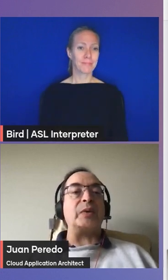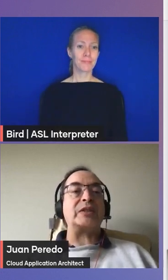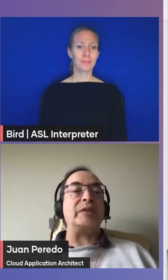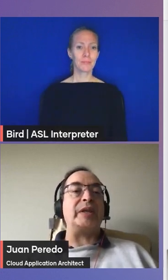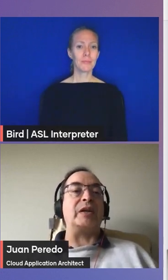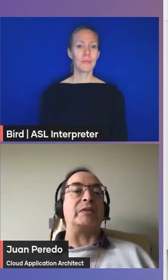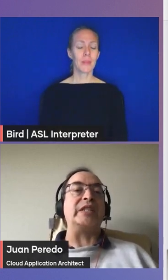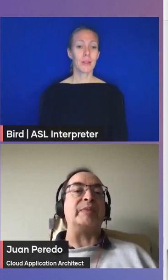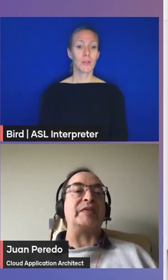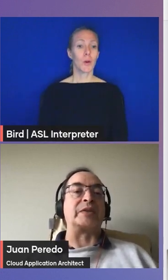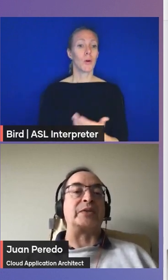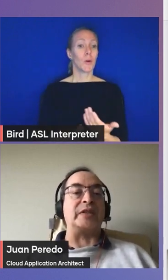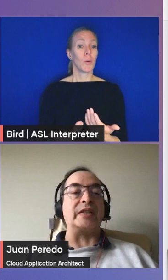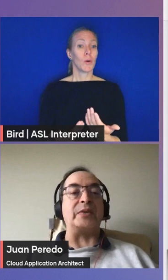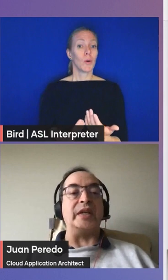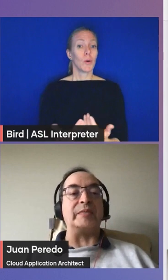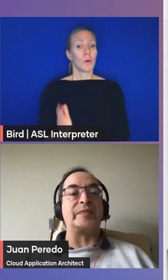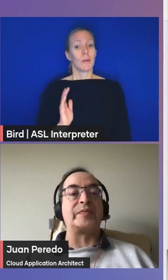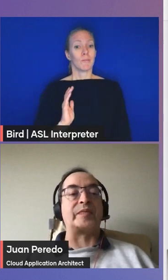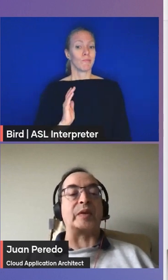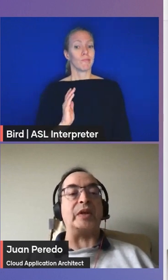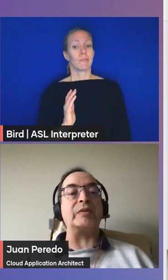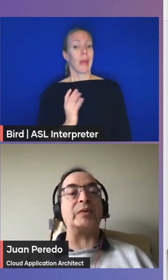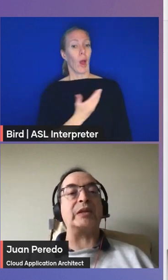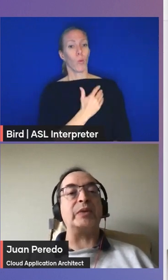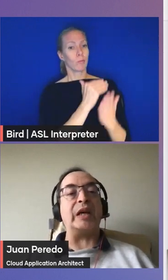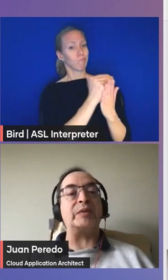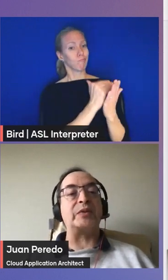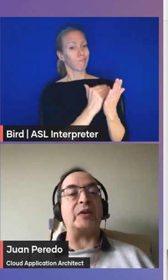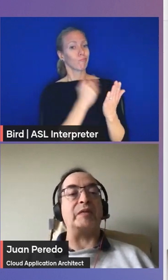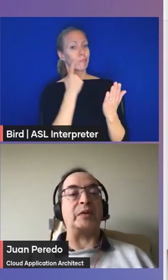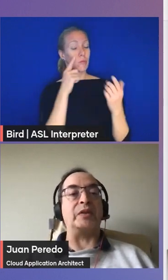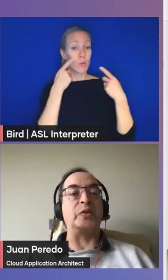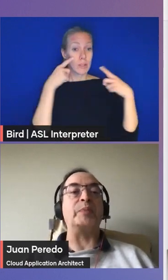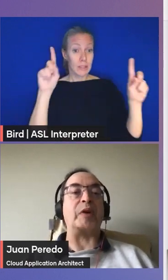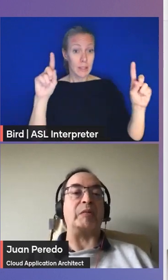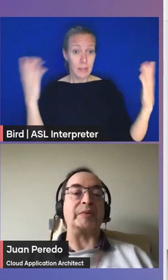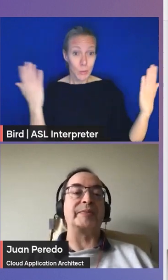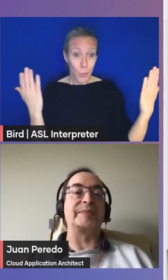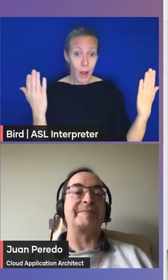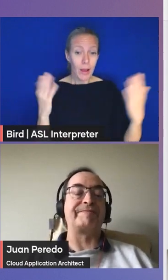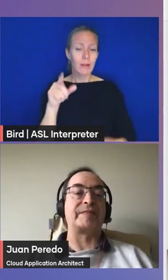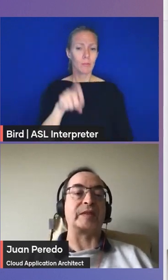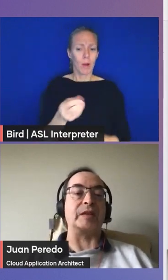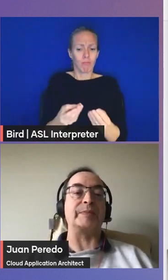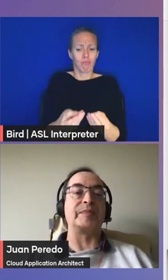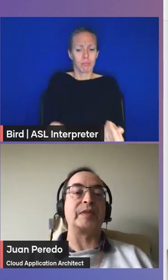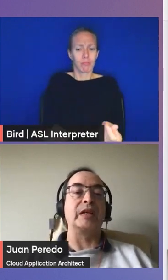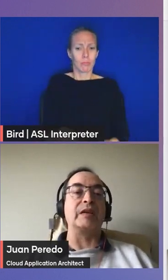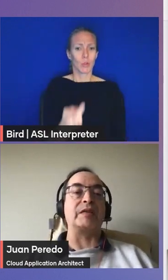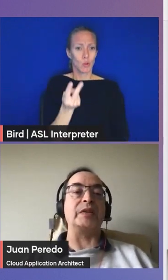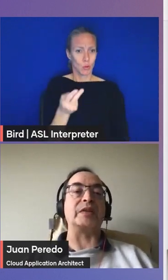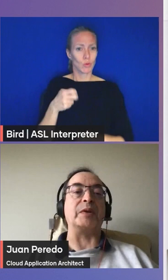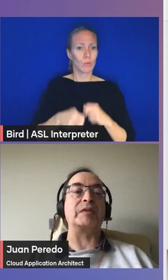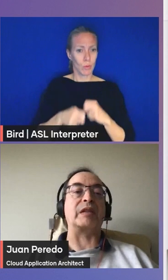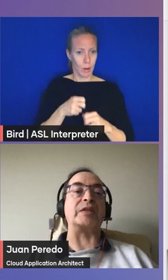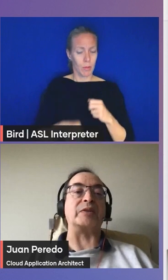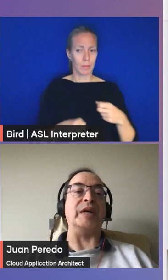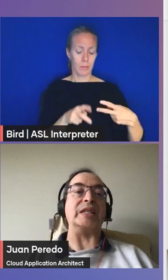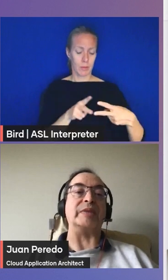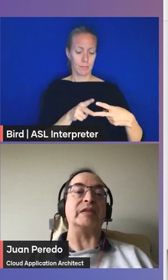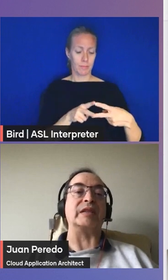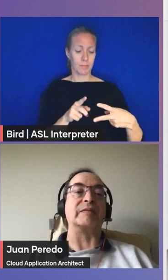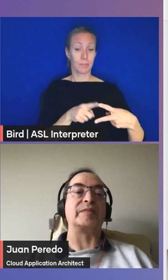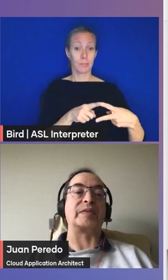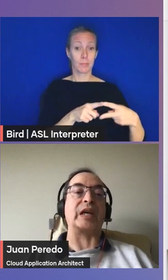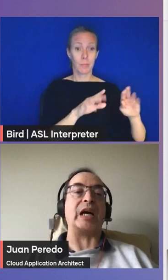So what's going to be our recipe for success today? Well, we have to solve her two problems, right? First of all, cluster